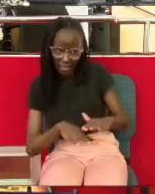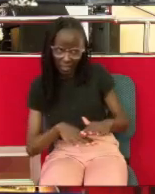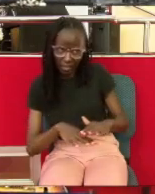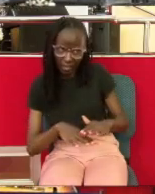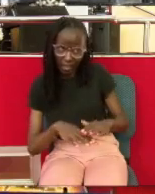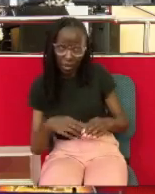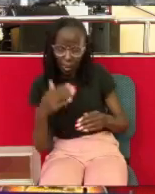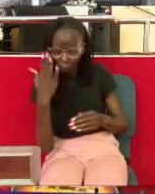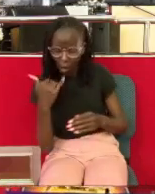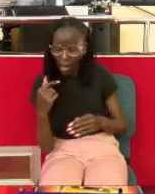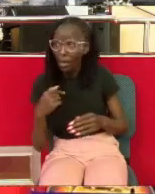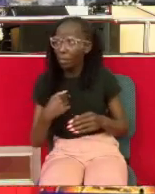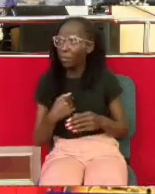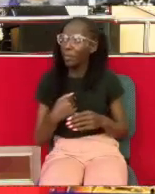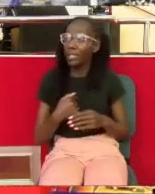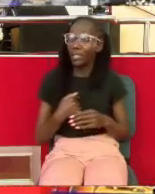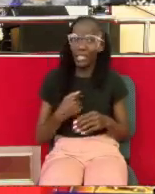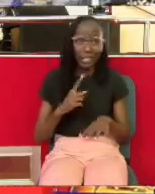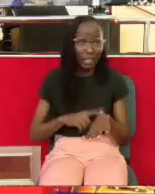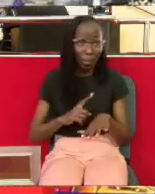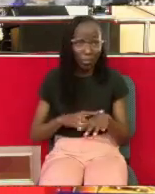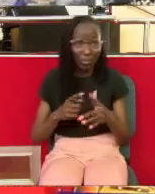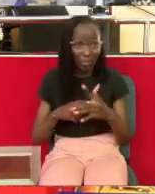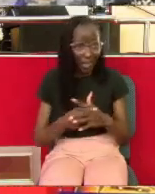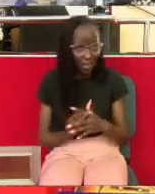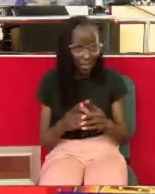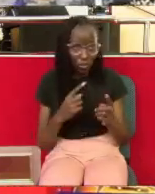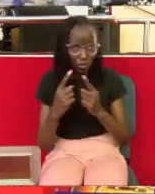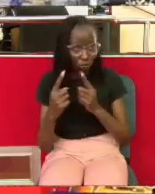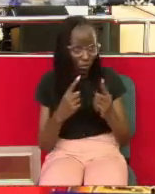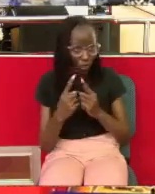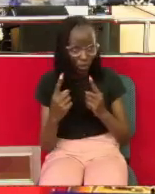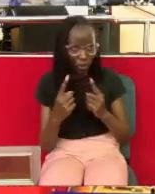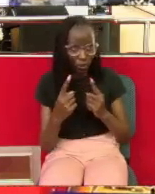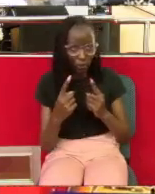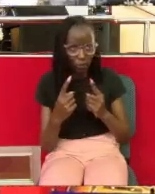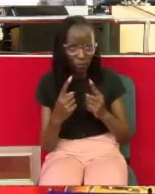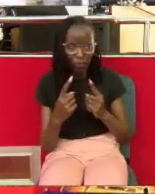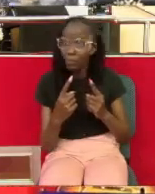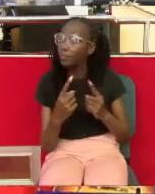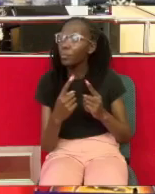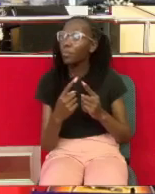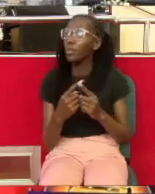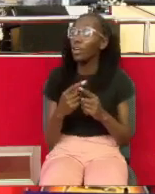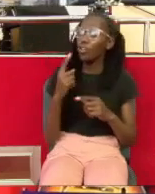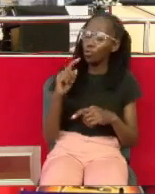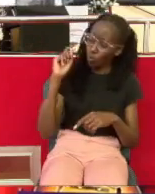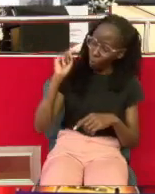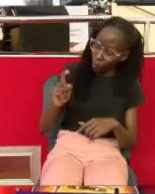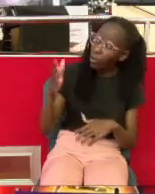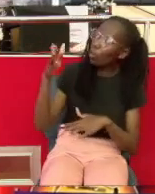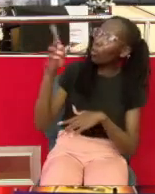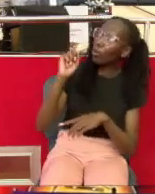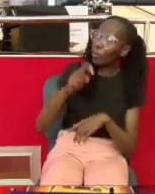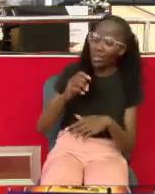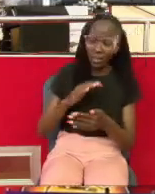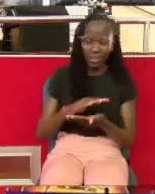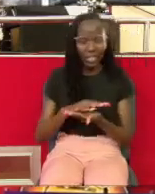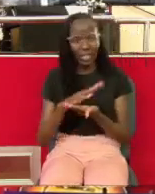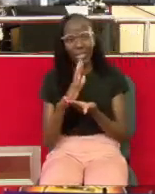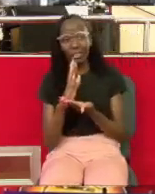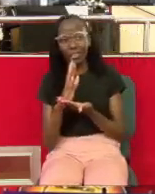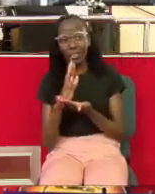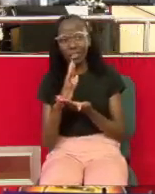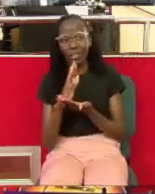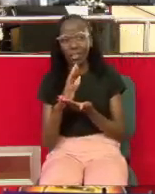of it, kwa sababu akiongea, it's not an option. Aongei kama he says he must increase. Lazima ongezeke. And he